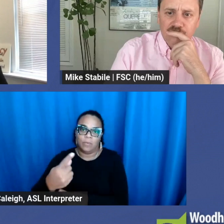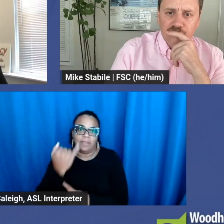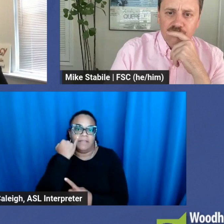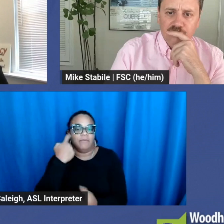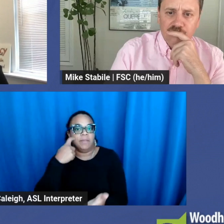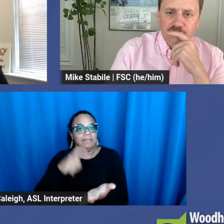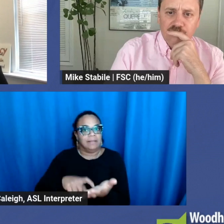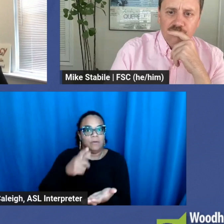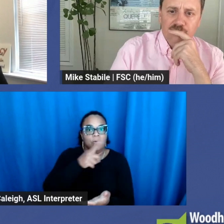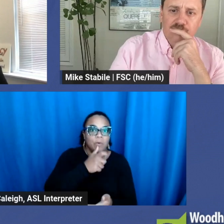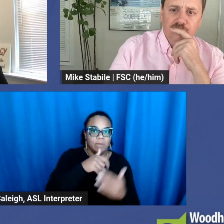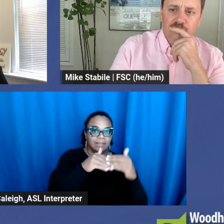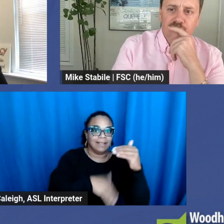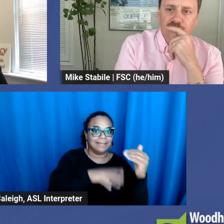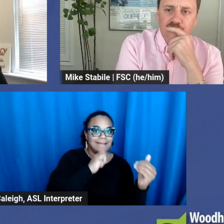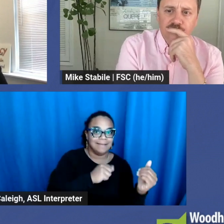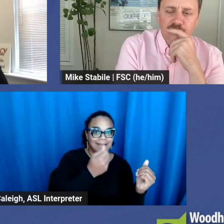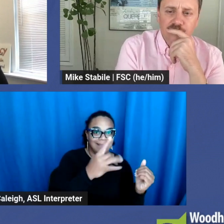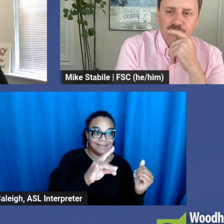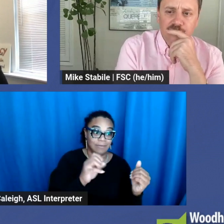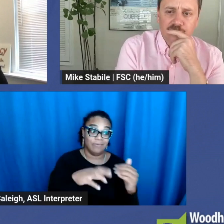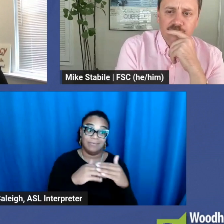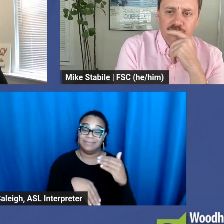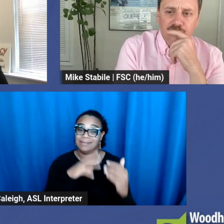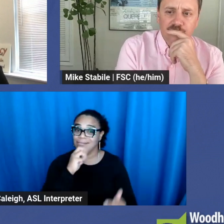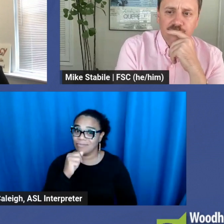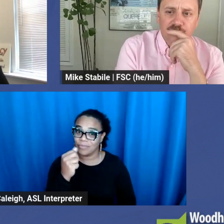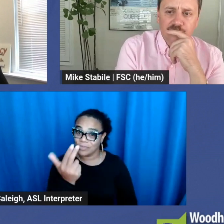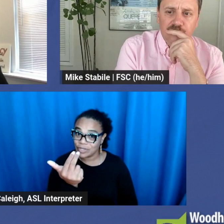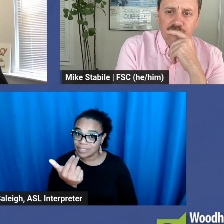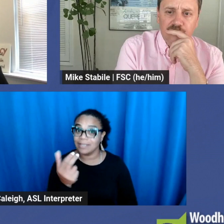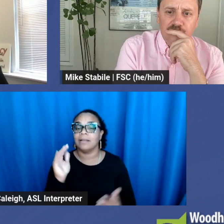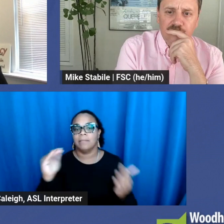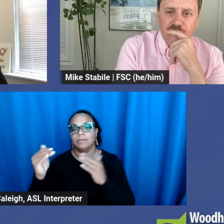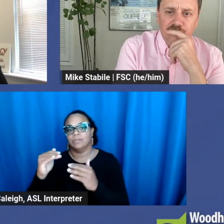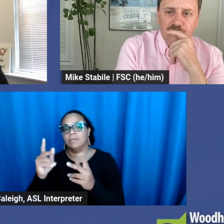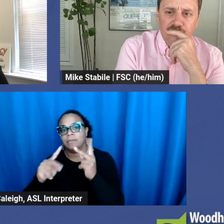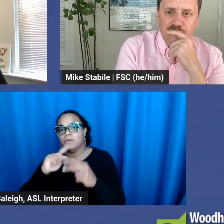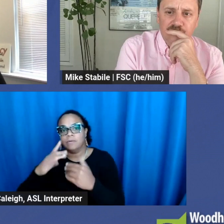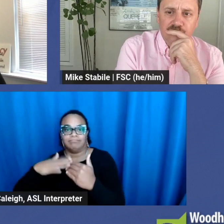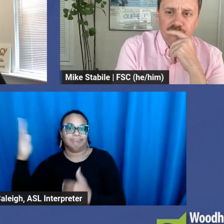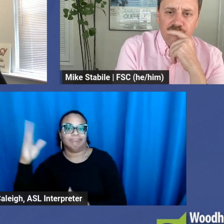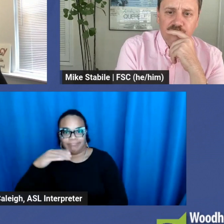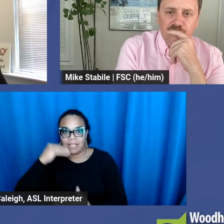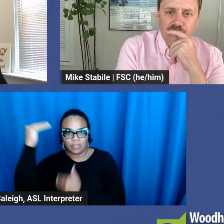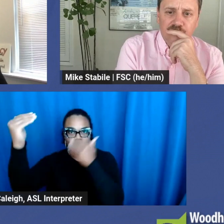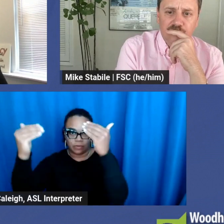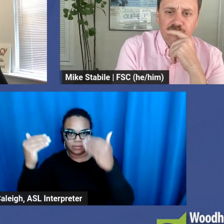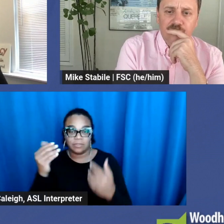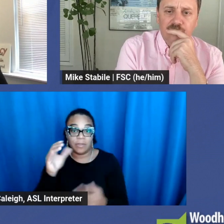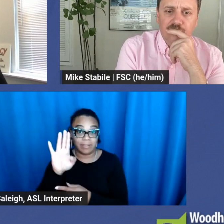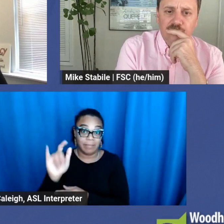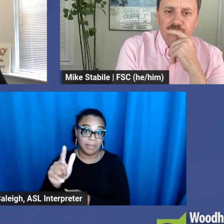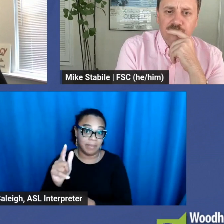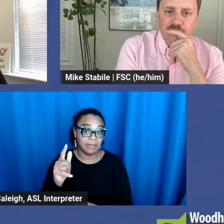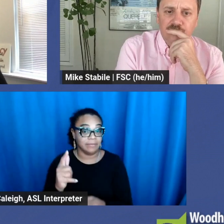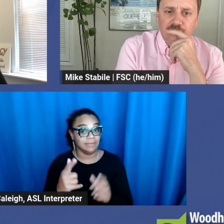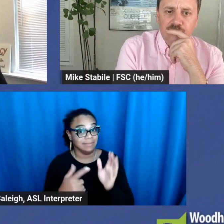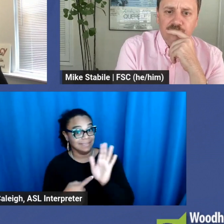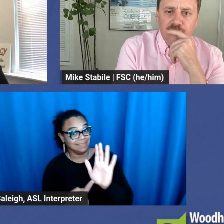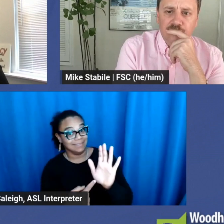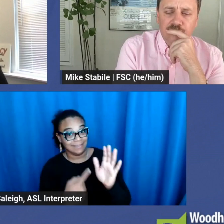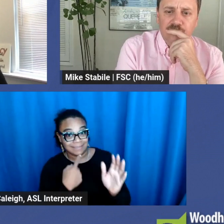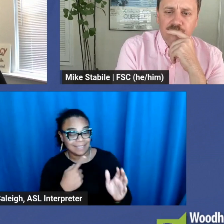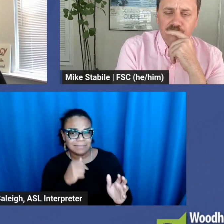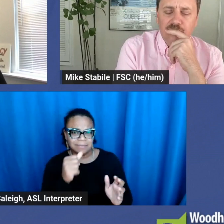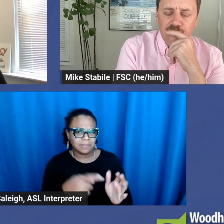under 18 or even under 13, and people who are adults. So the bill, says on its face that it doesn't require age